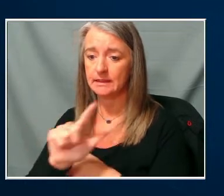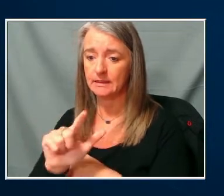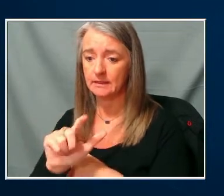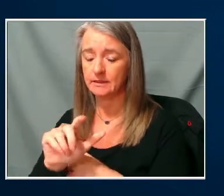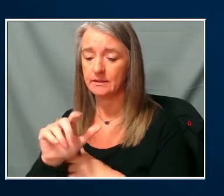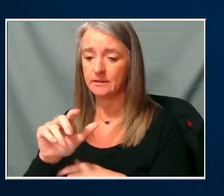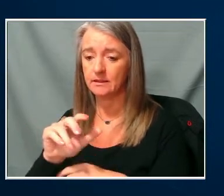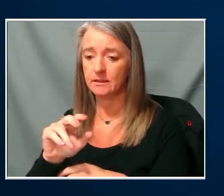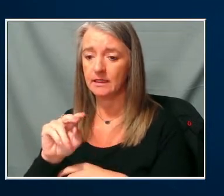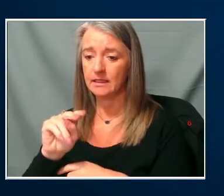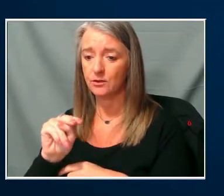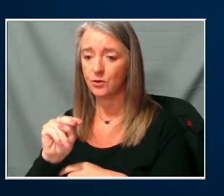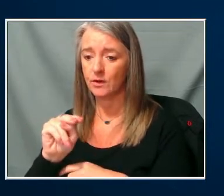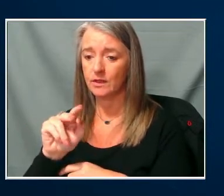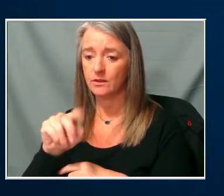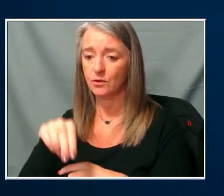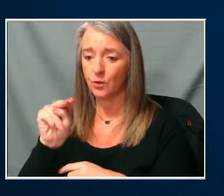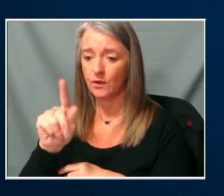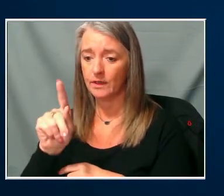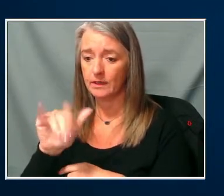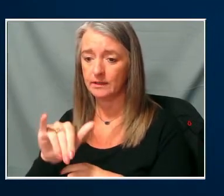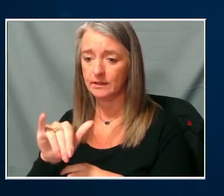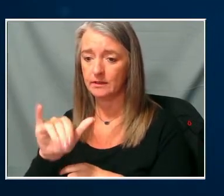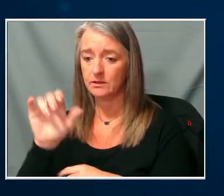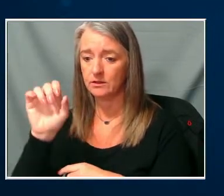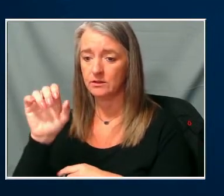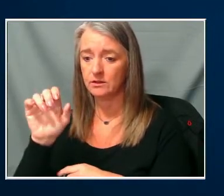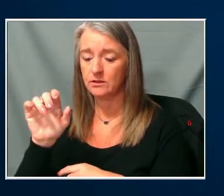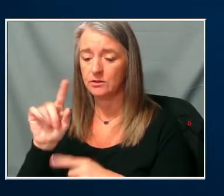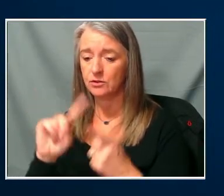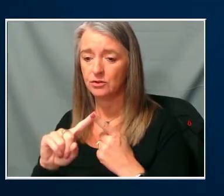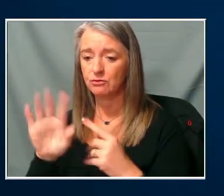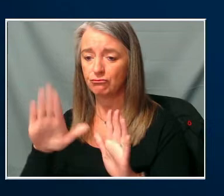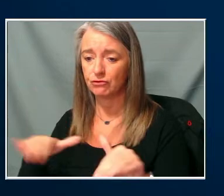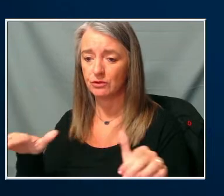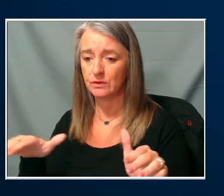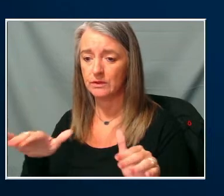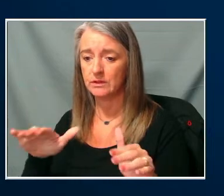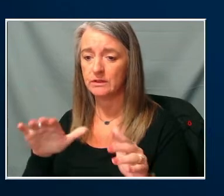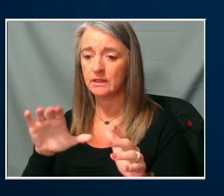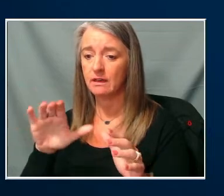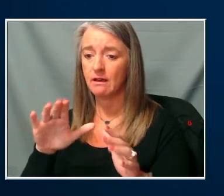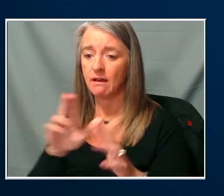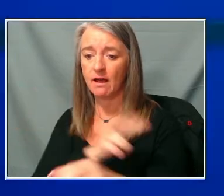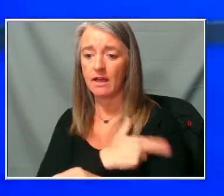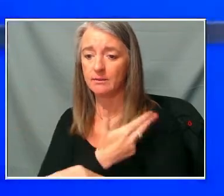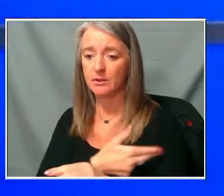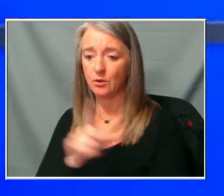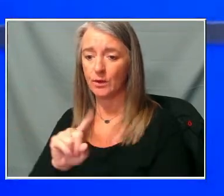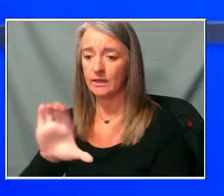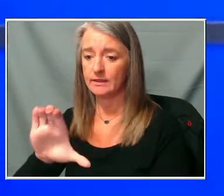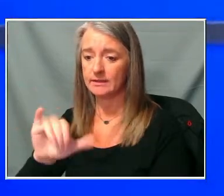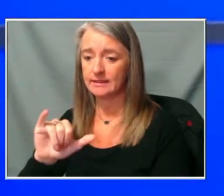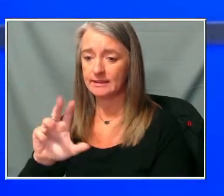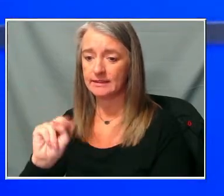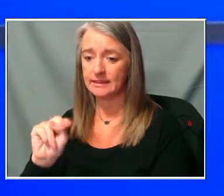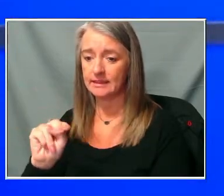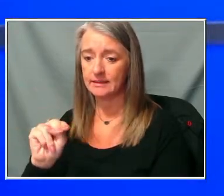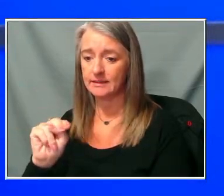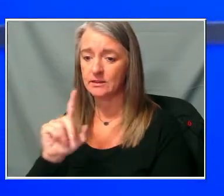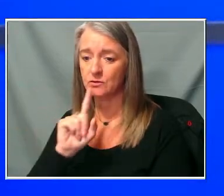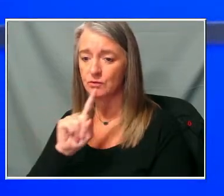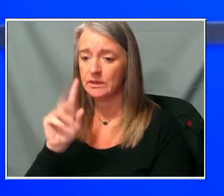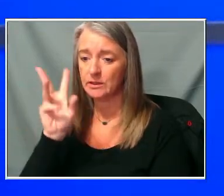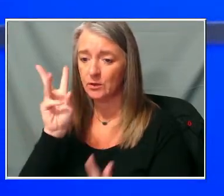Northern Kentucky down to Cincinnati Children's Hospital in Cincinnati. So it's a weird circumstance on